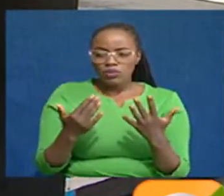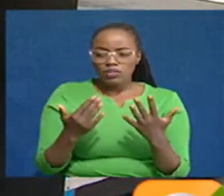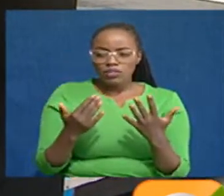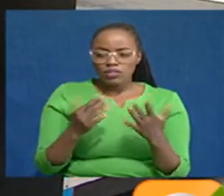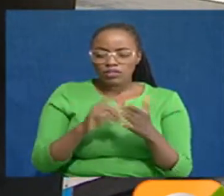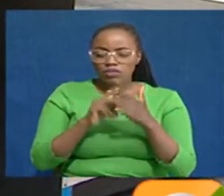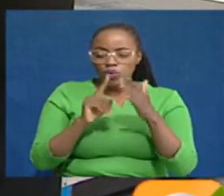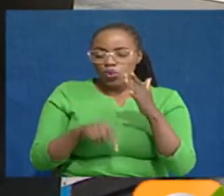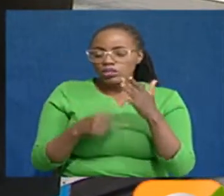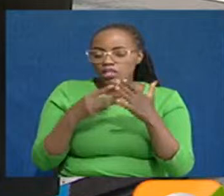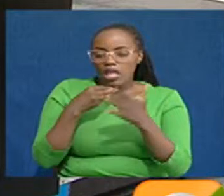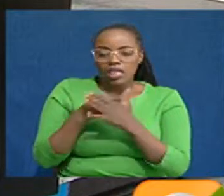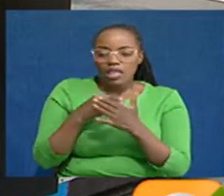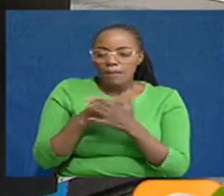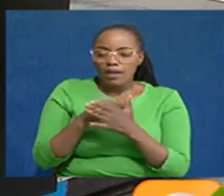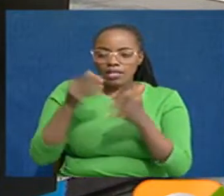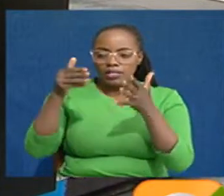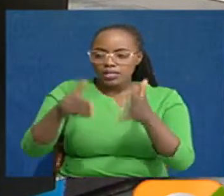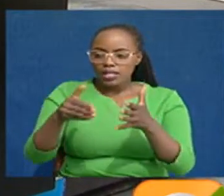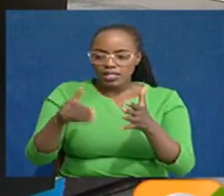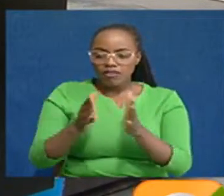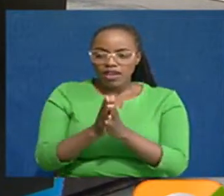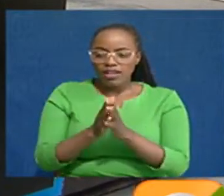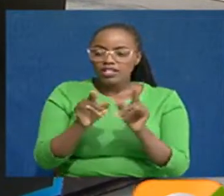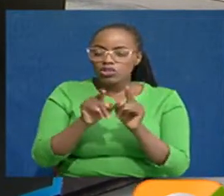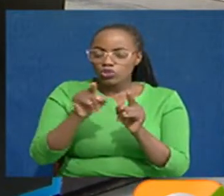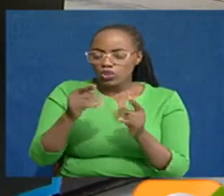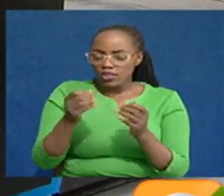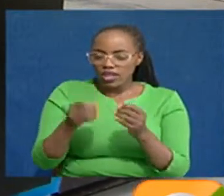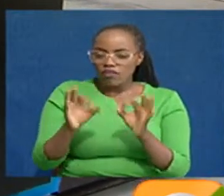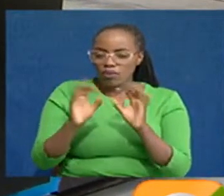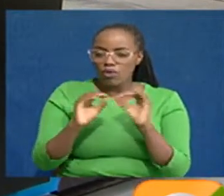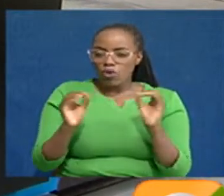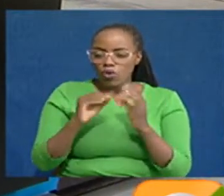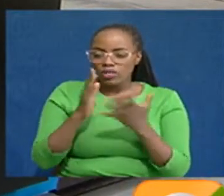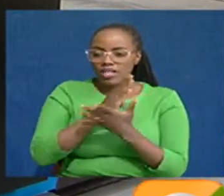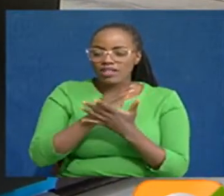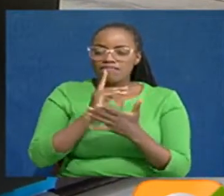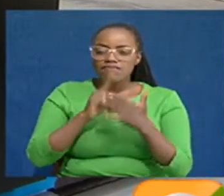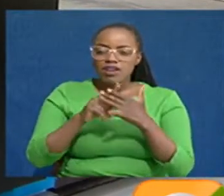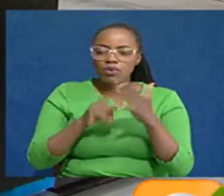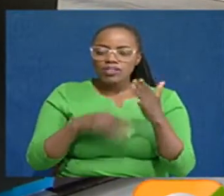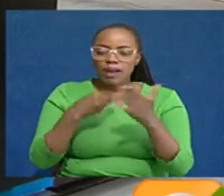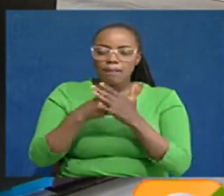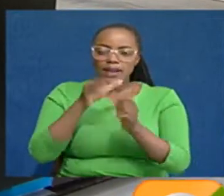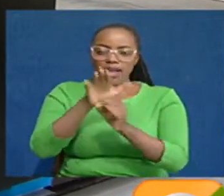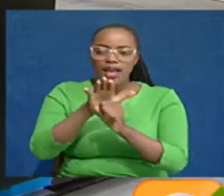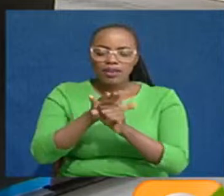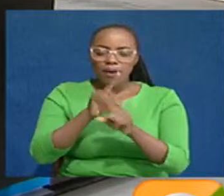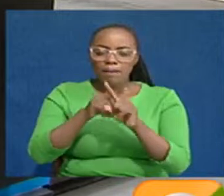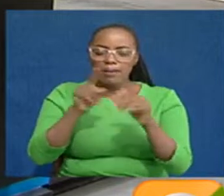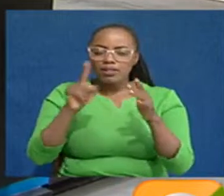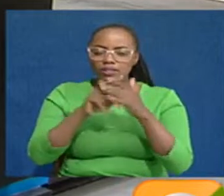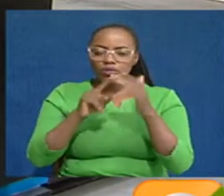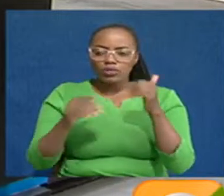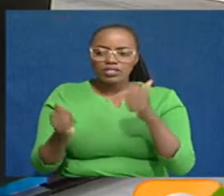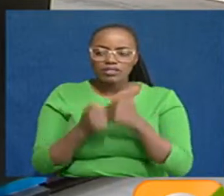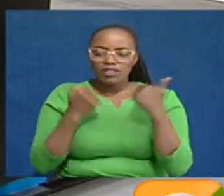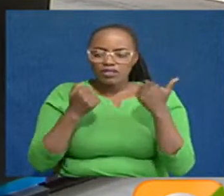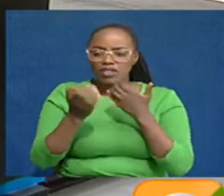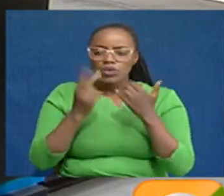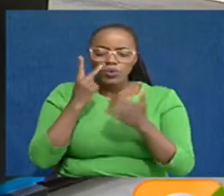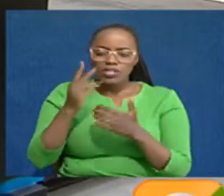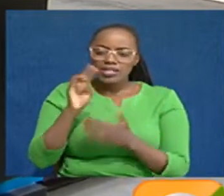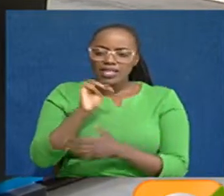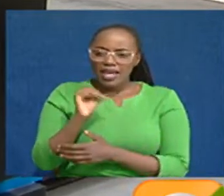what sort of money exists in the informal sector? Yes. Because, we seem to say there's a lot that's happening there. There's businesses. You look at the M-Pesa movement. And